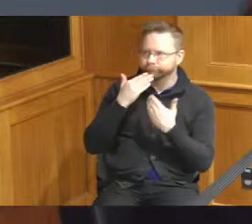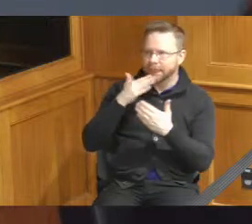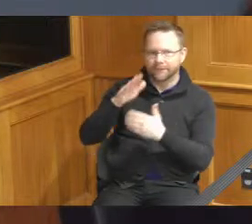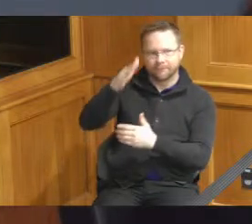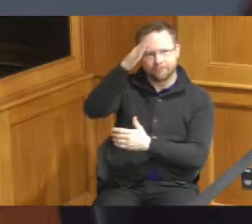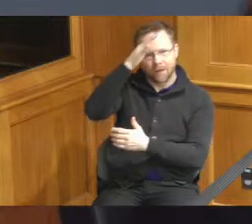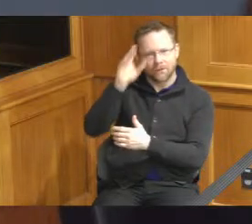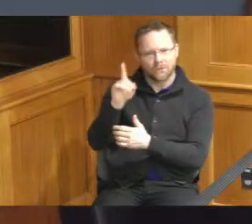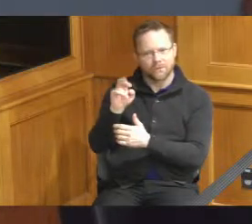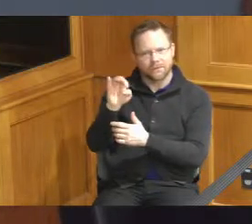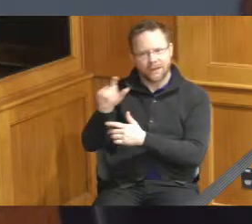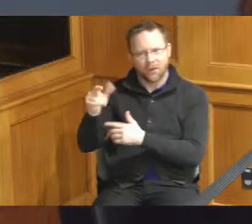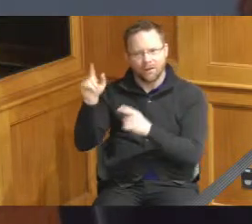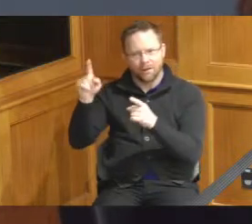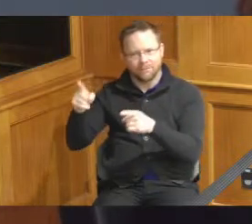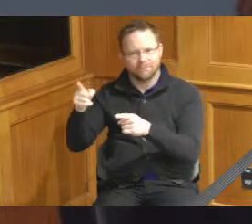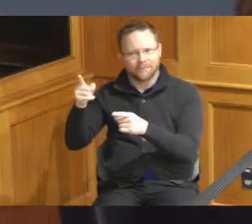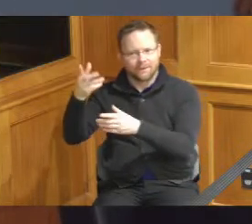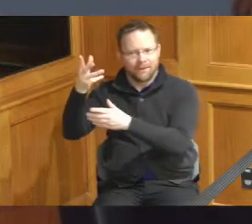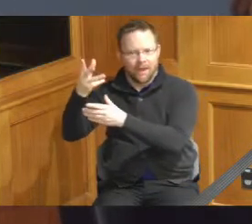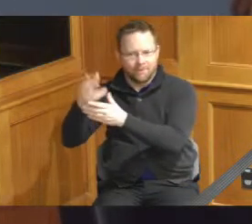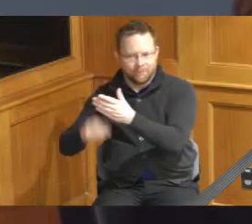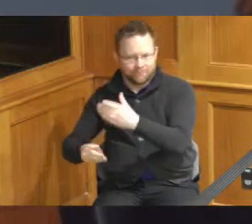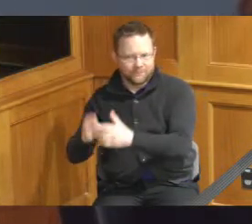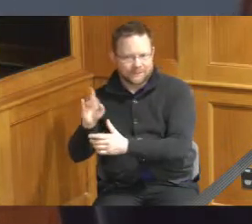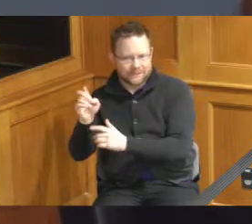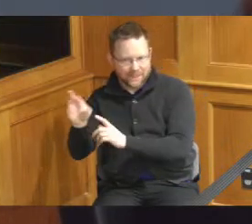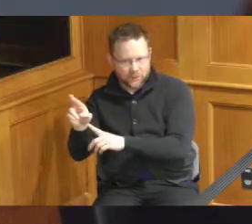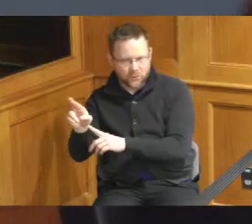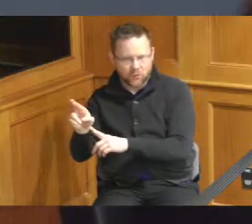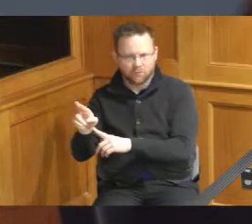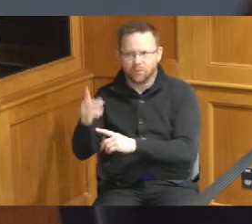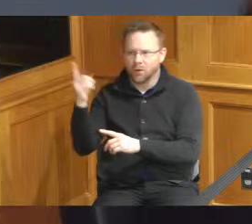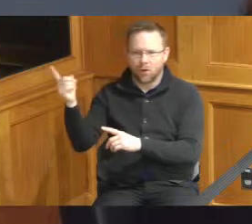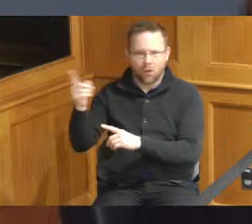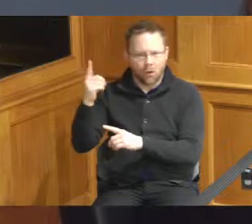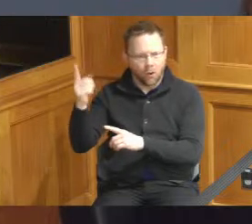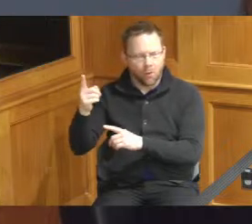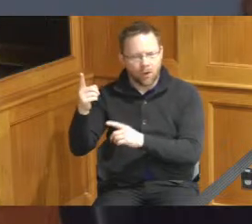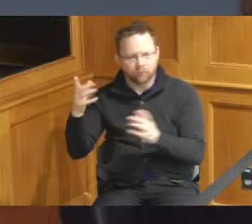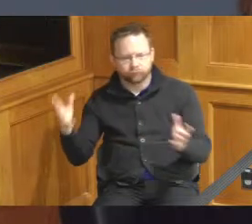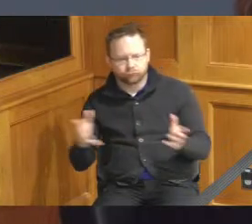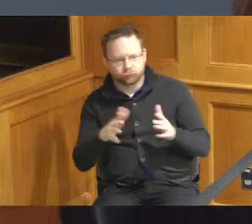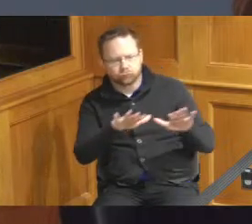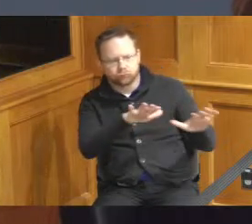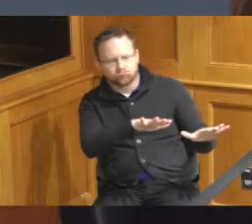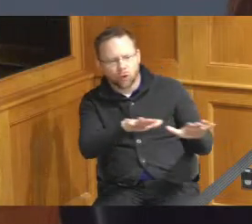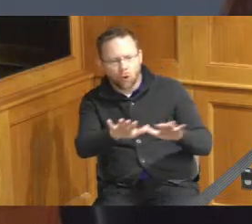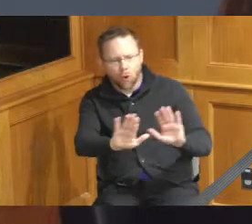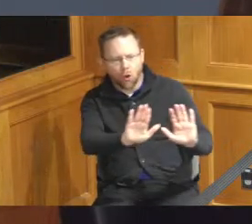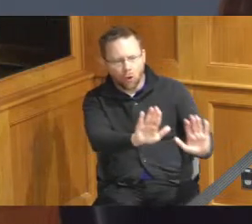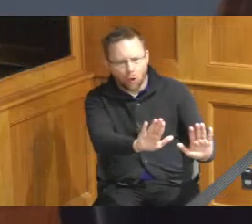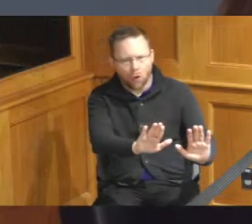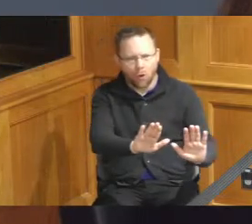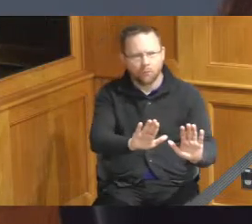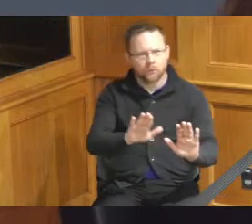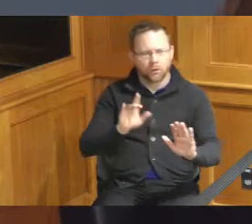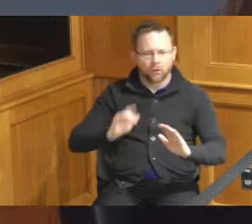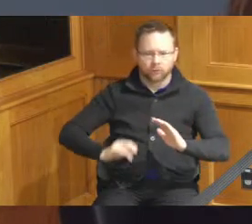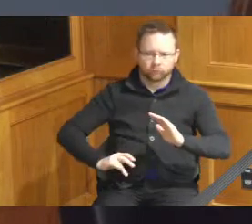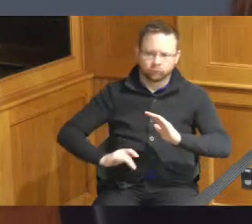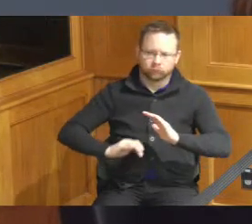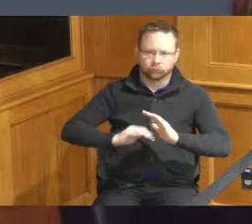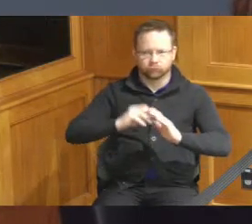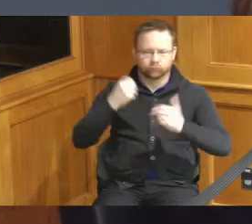Parker, who passed away after a battle with cancer, for always keeping him calm during his journey and leading up to achieving this